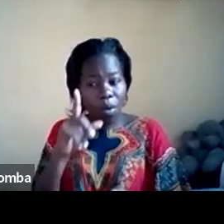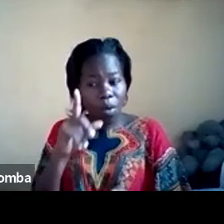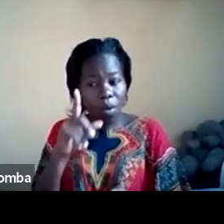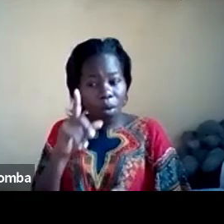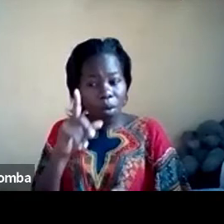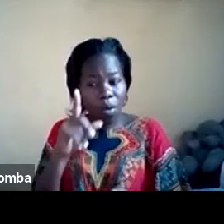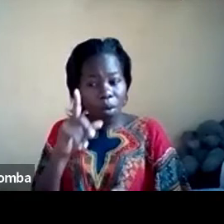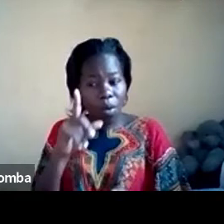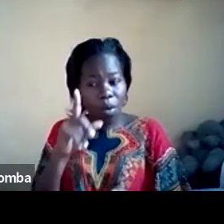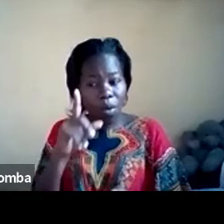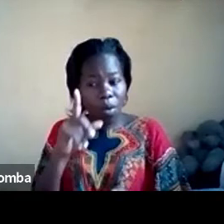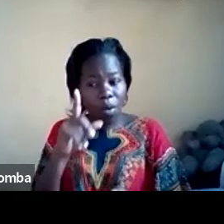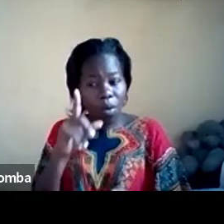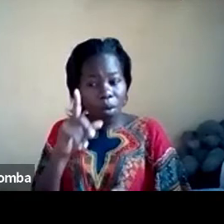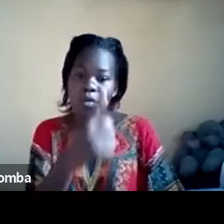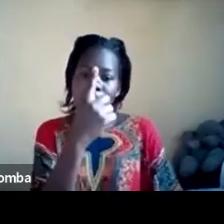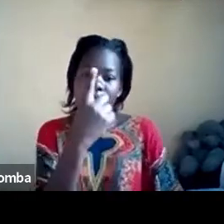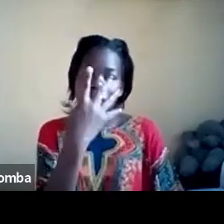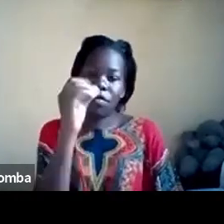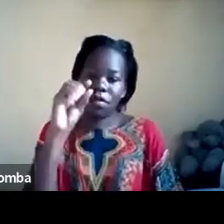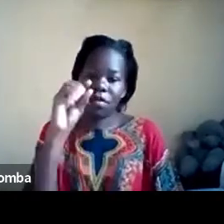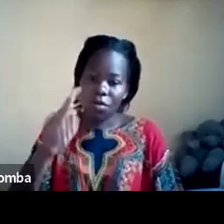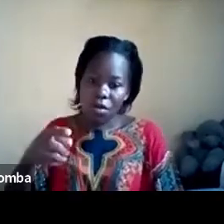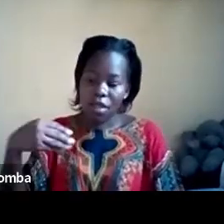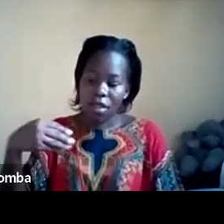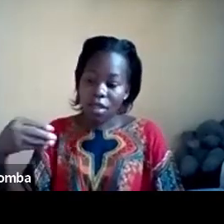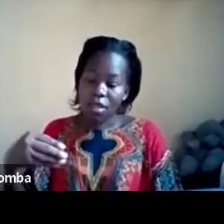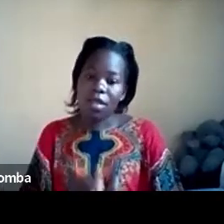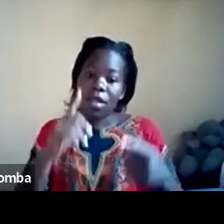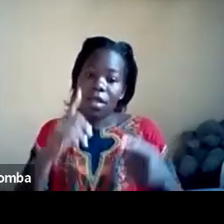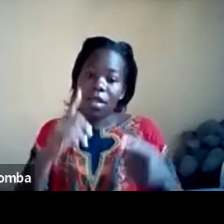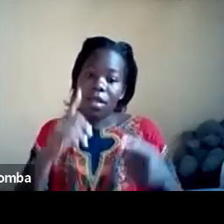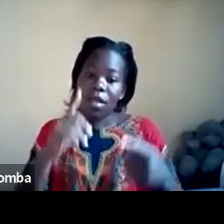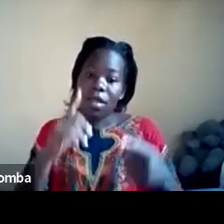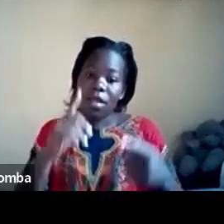$150,000 US. Multiply that by